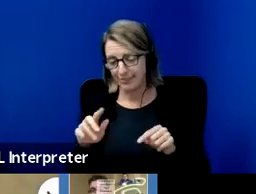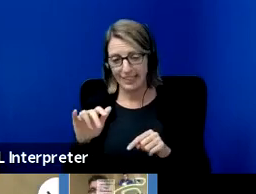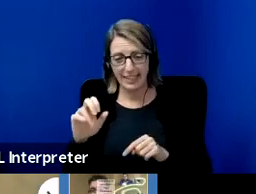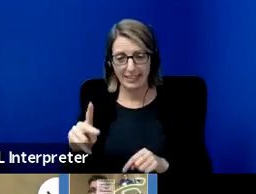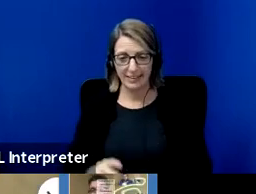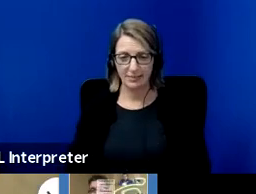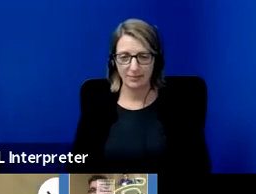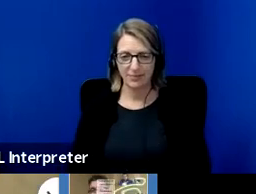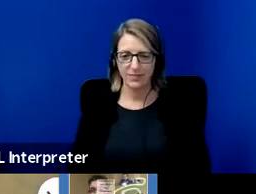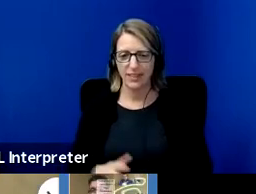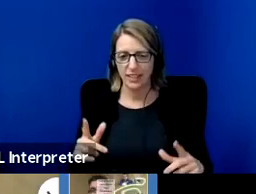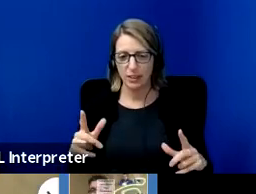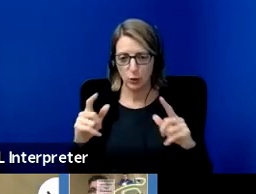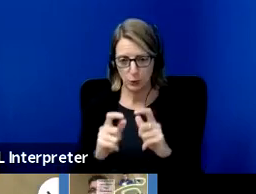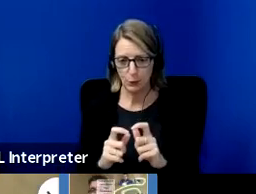I could shrink this.